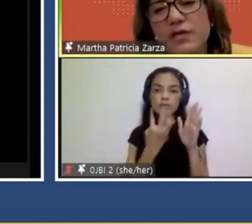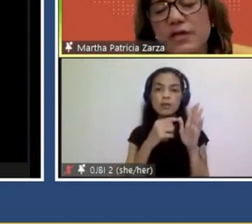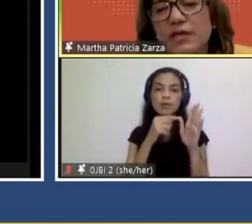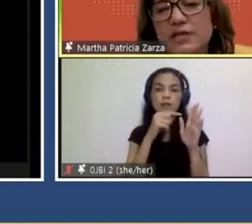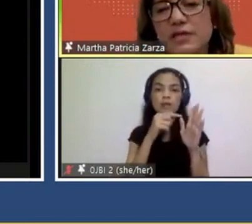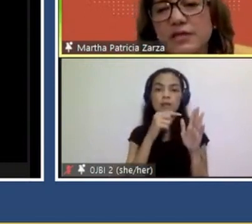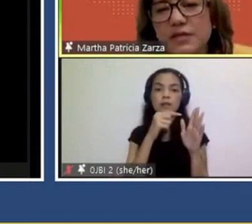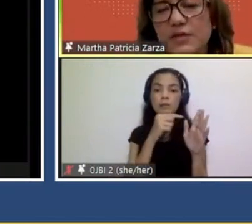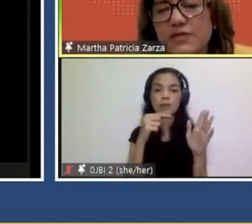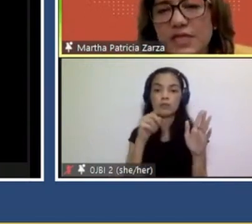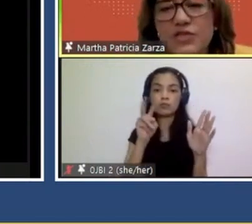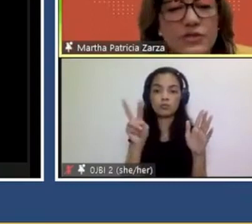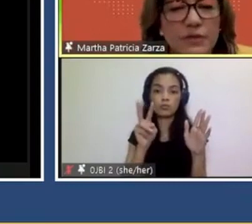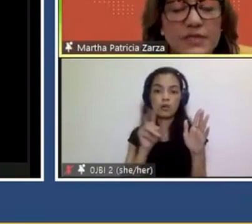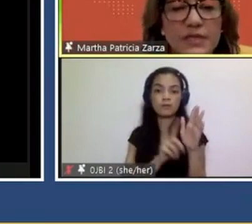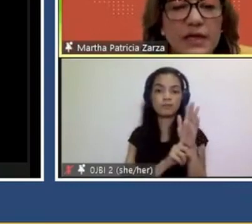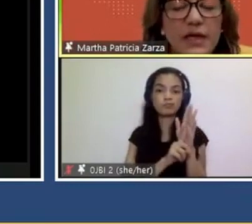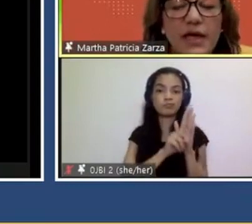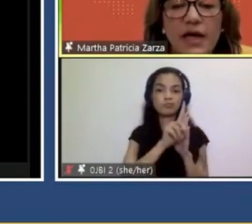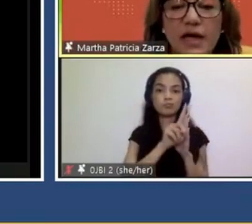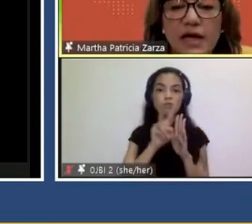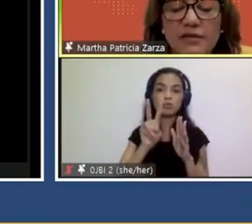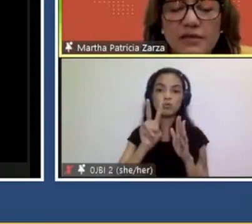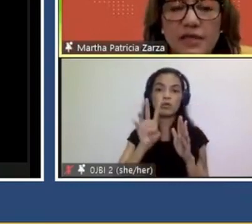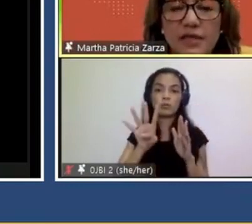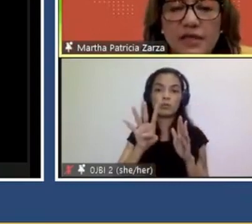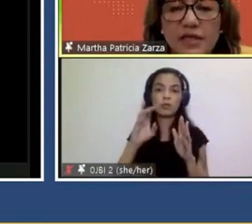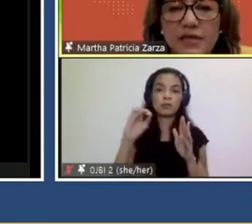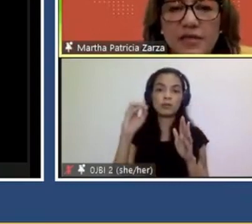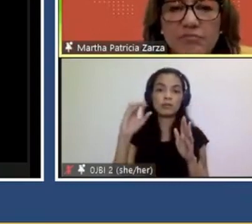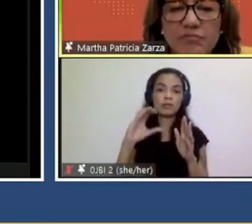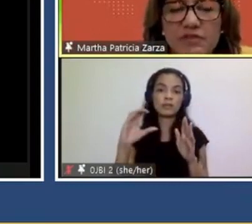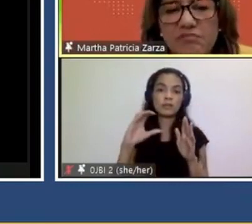24 degrees Celsius. And